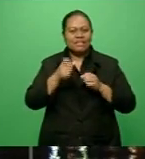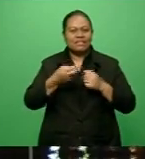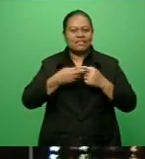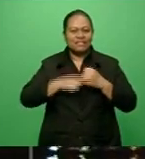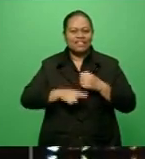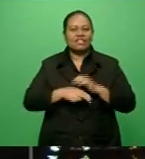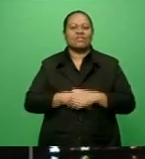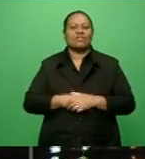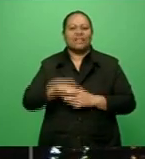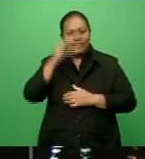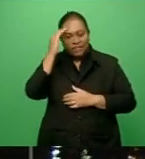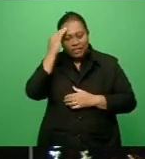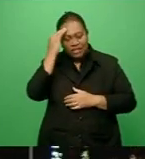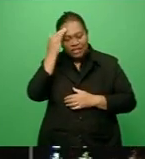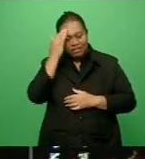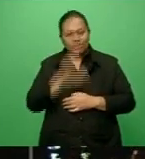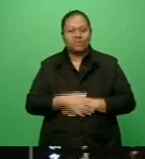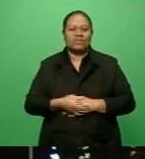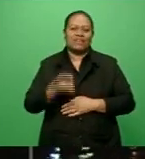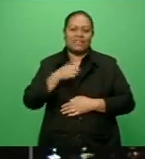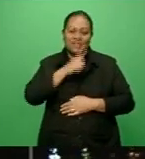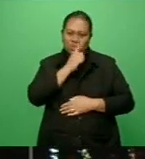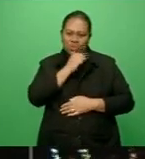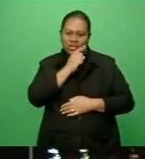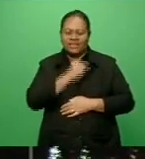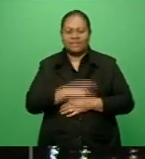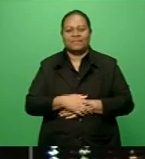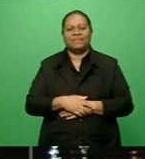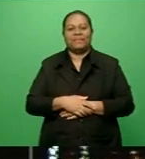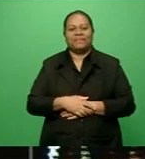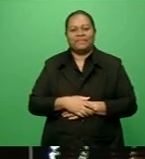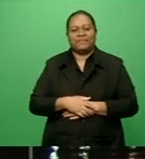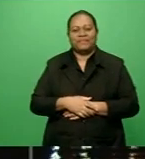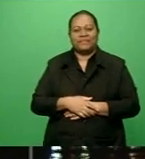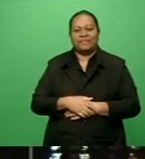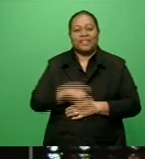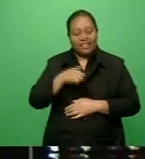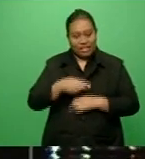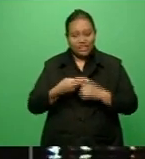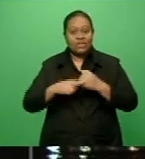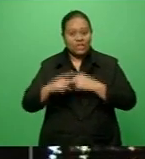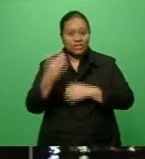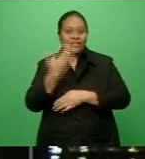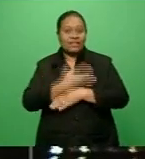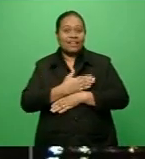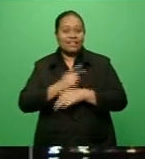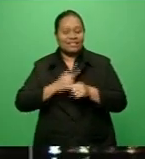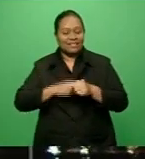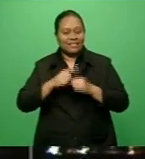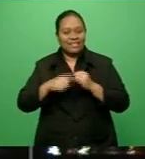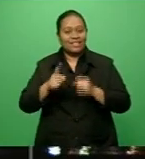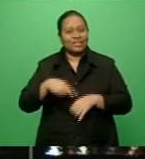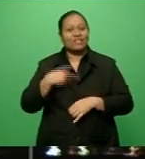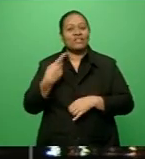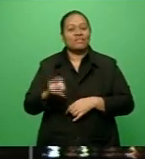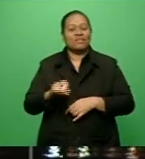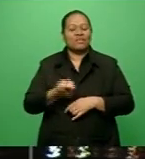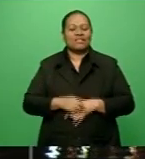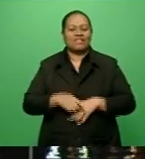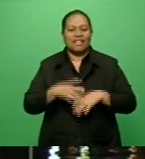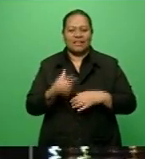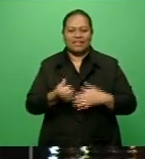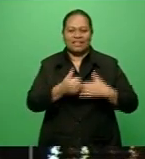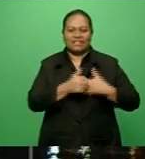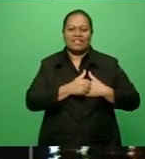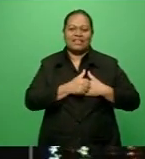fbcnews@fbc.com.fj, via Facebook page FBC News and our Twitter page at FBC_news. That's your news for tonight. Until tomorrow, from the team and I, have a safe